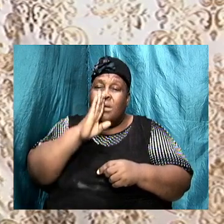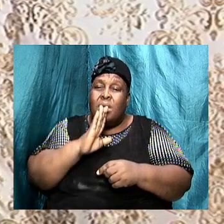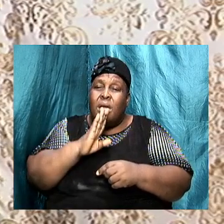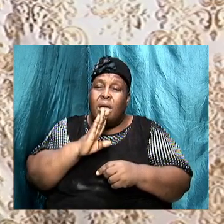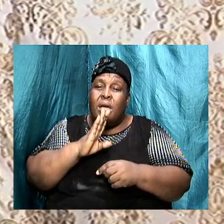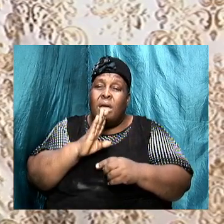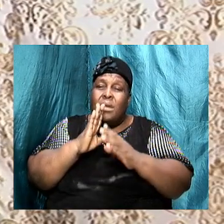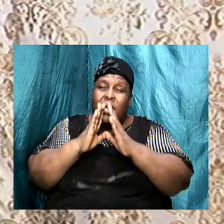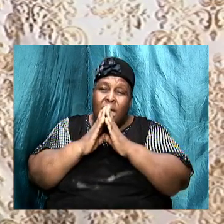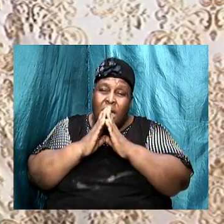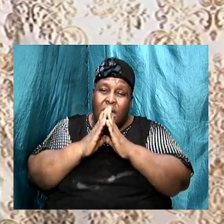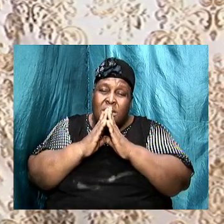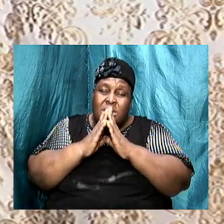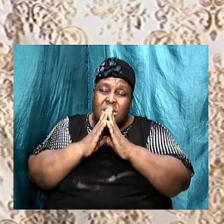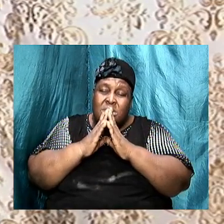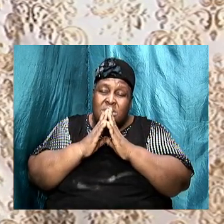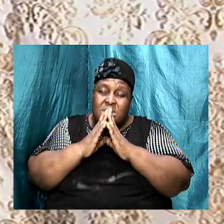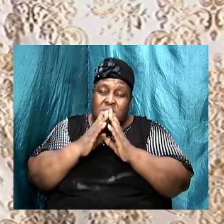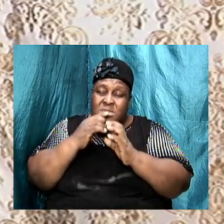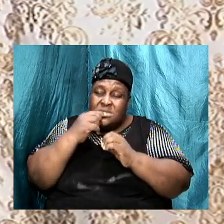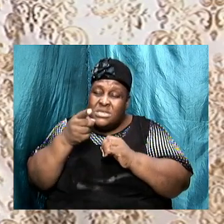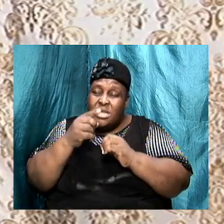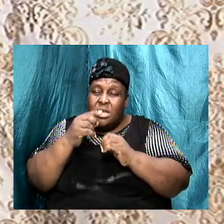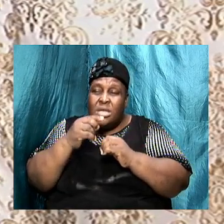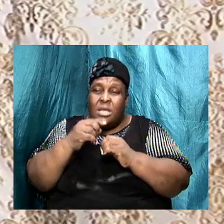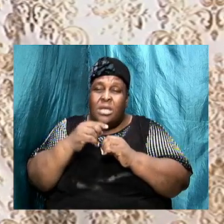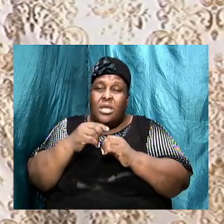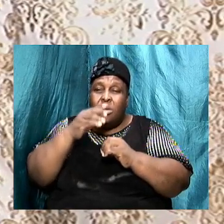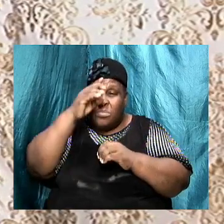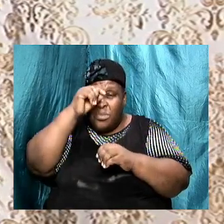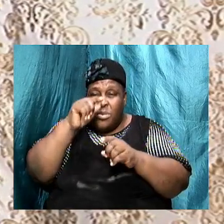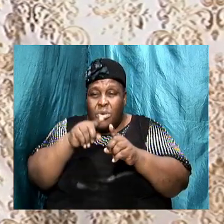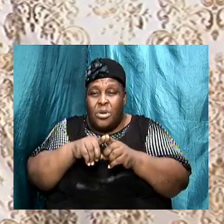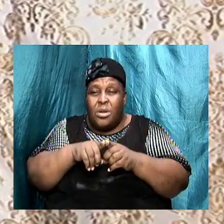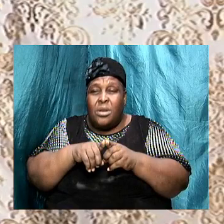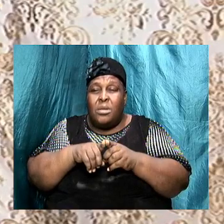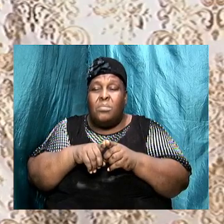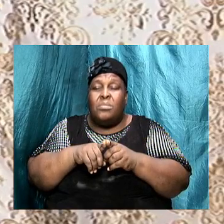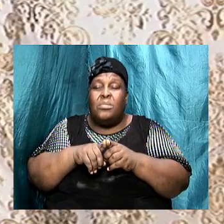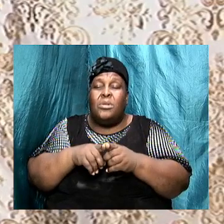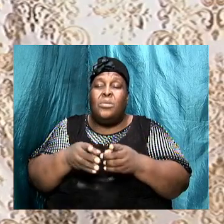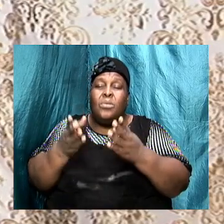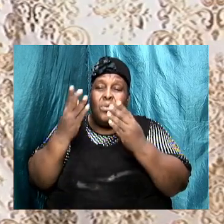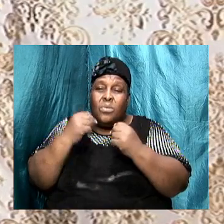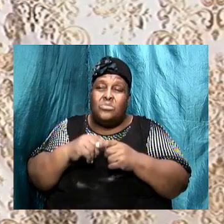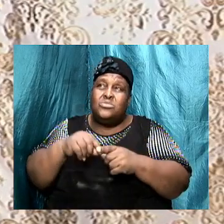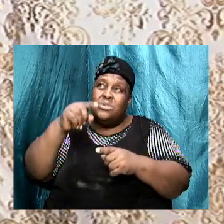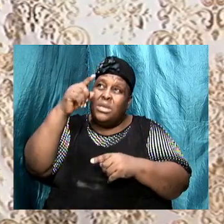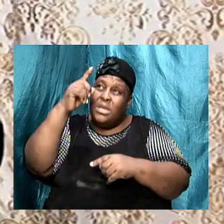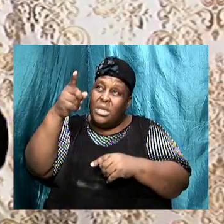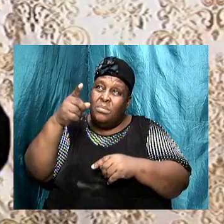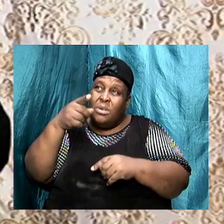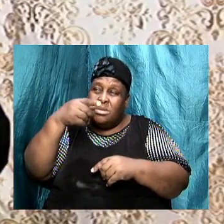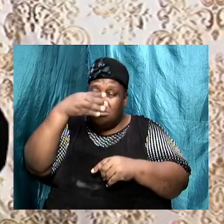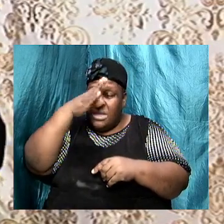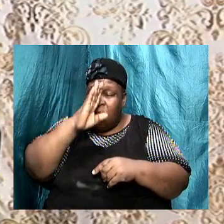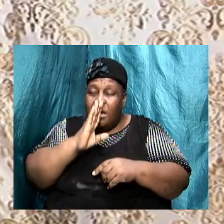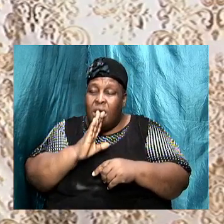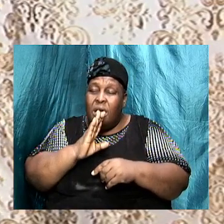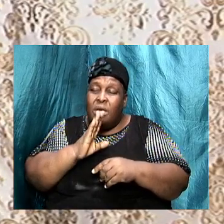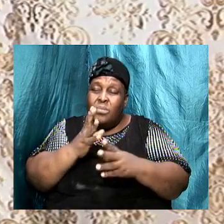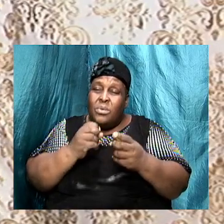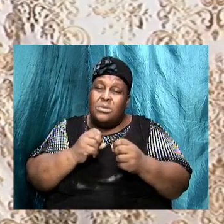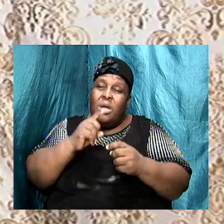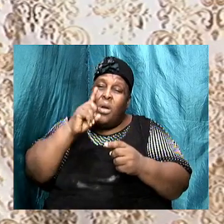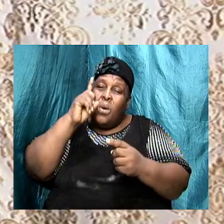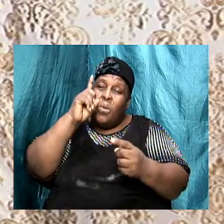Bailey come to him and say, look here, this God is a personal God. He's a one-on-one God, and it's a God that wants a relationship with